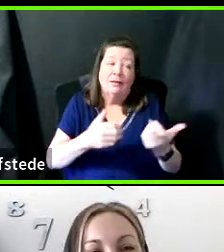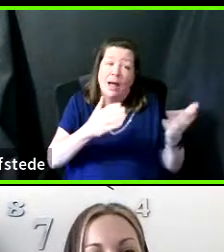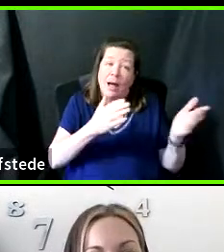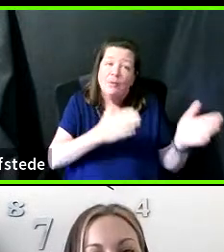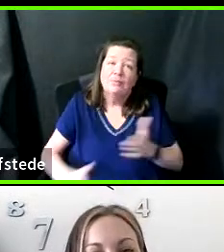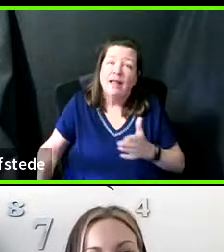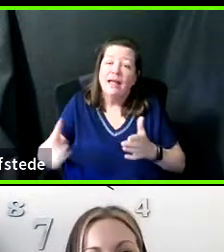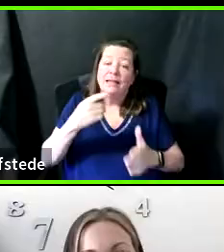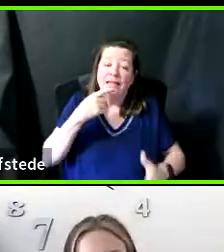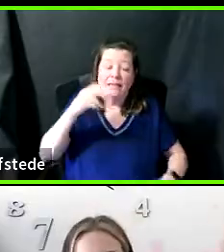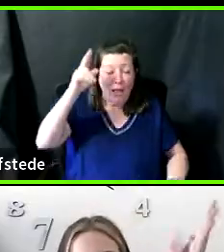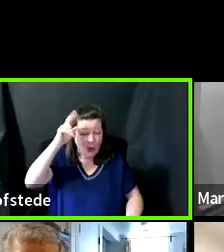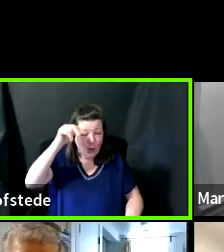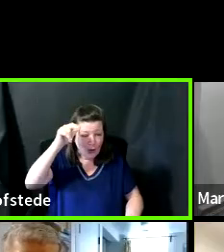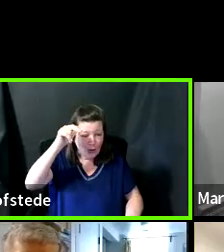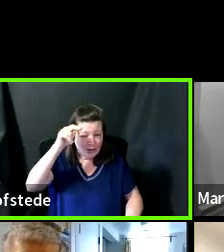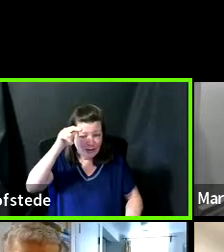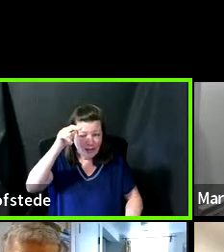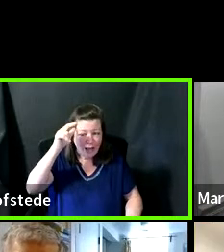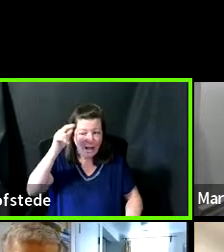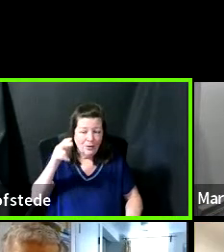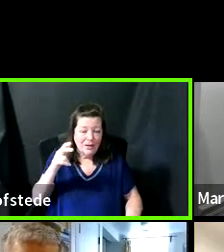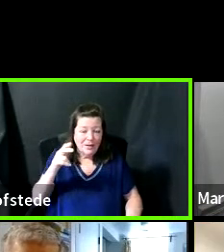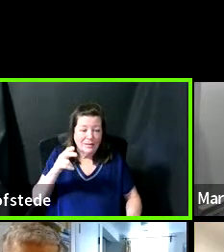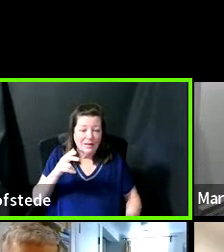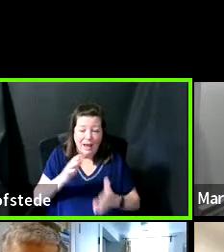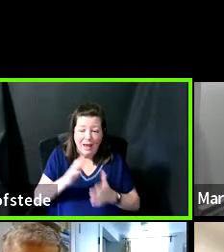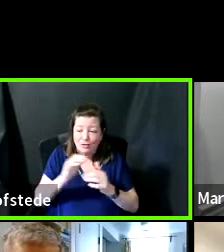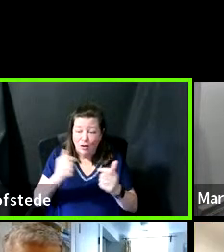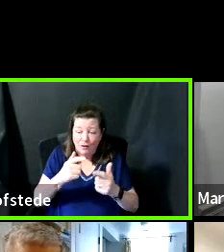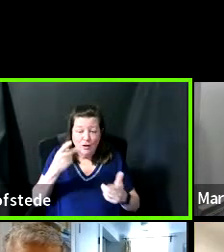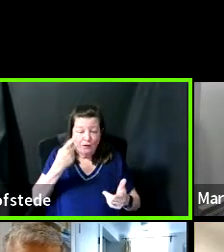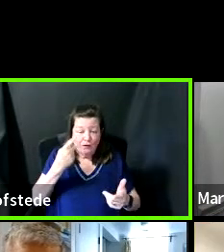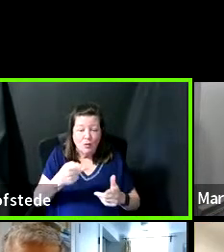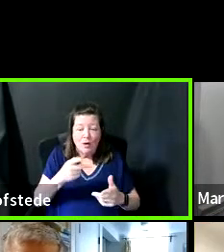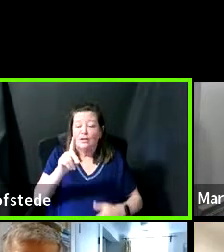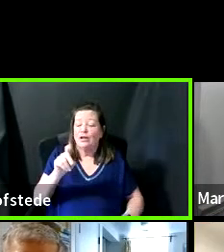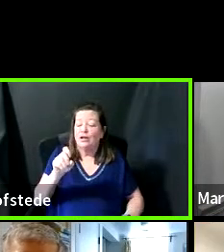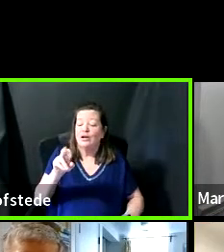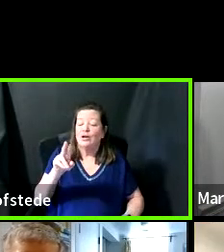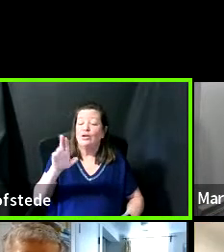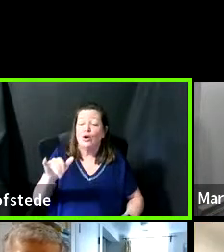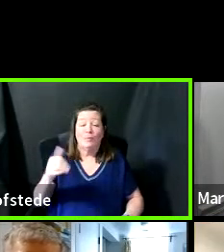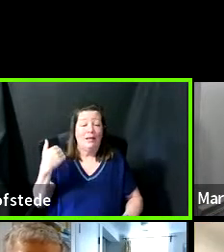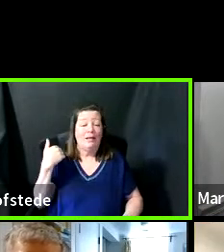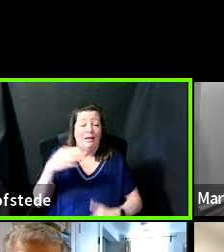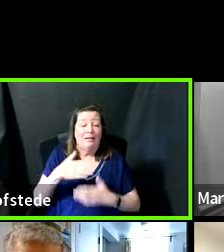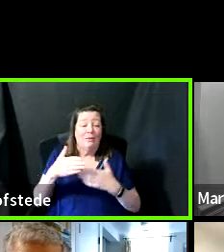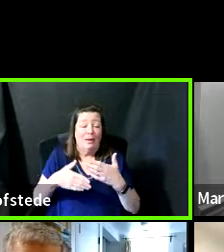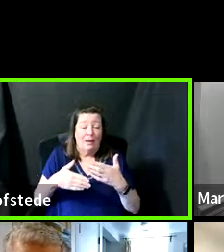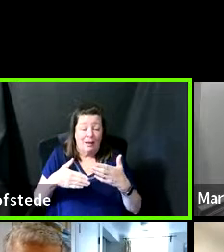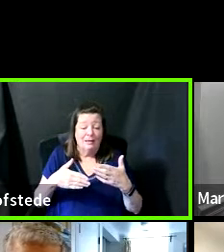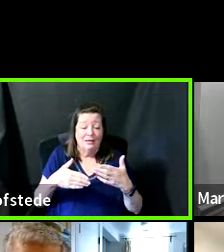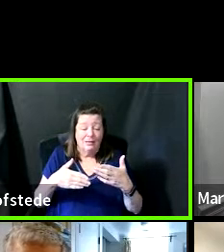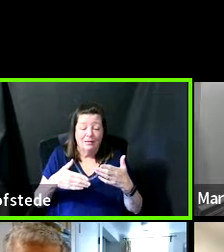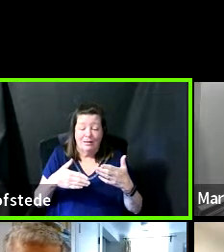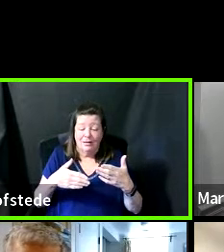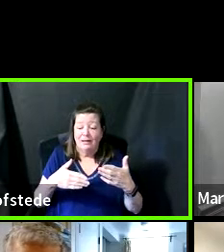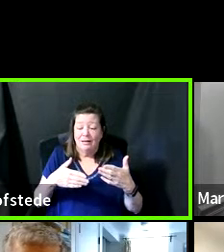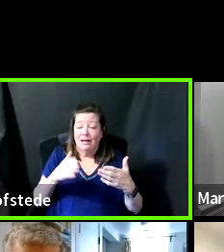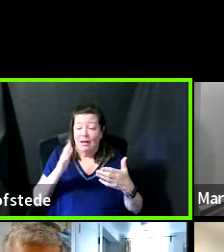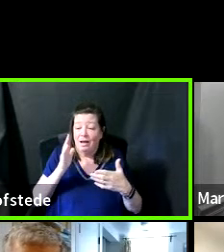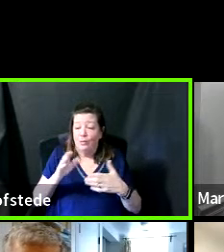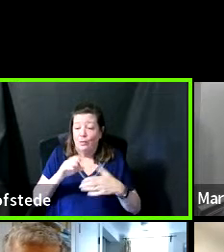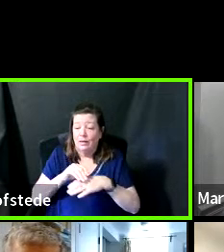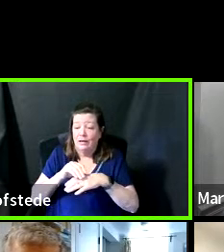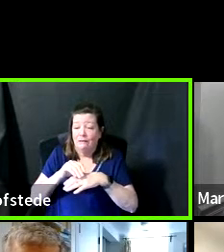horse. In fact, I was going to ask all of you if you watched the Derby this last weekend. But, I will advise you that